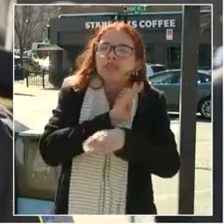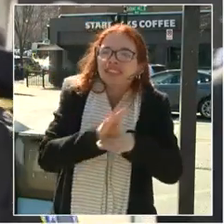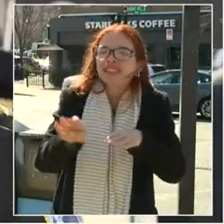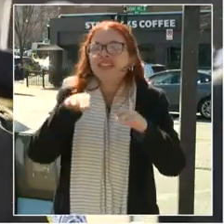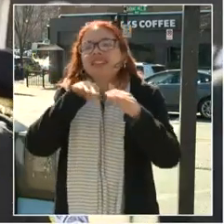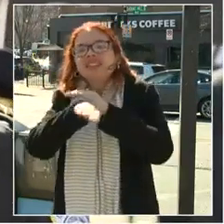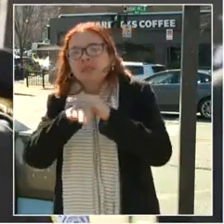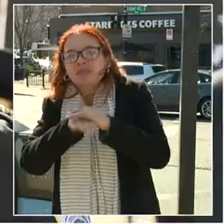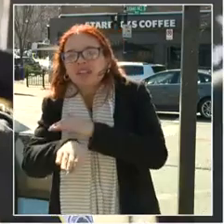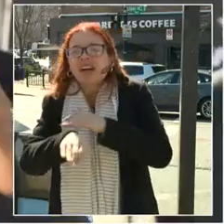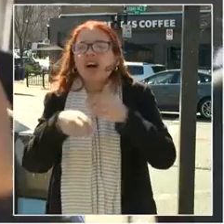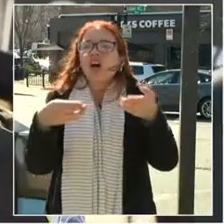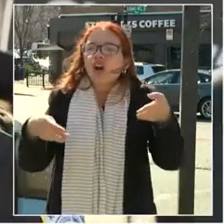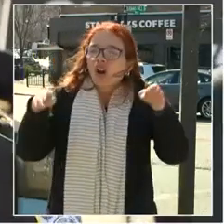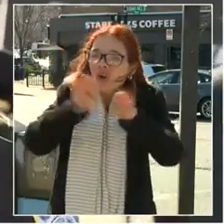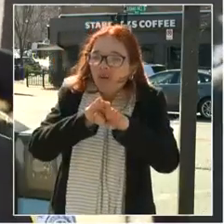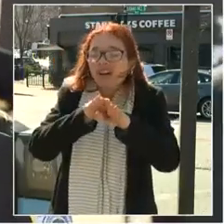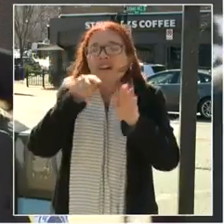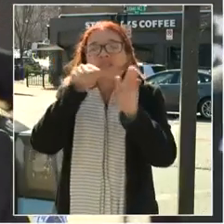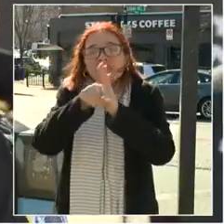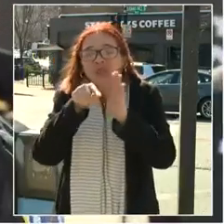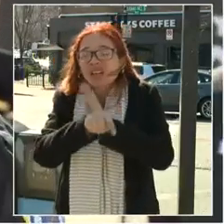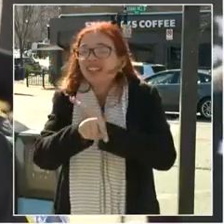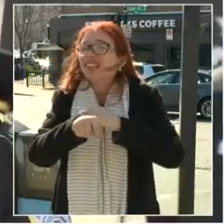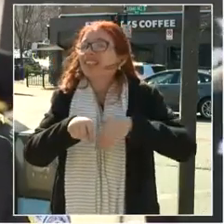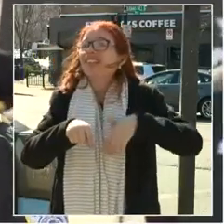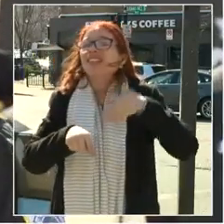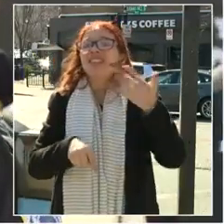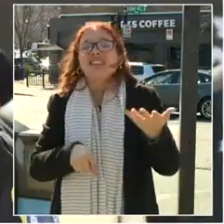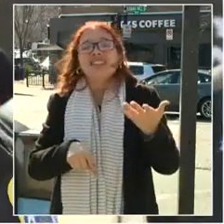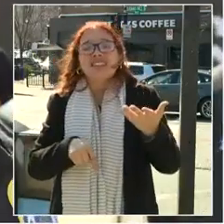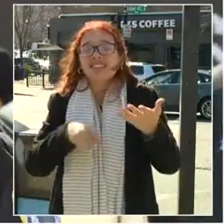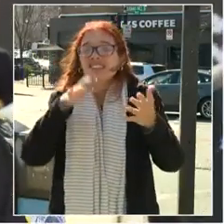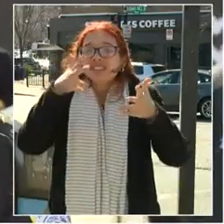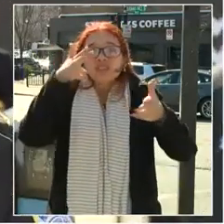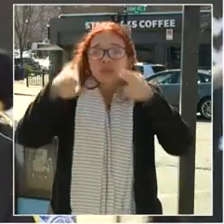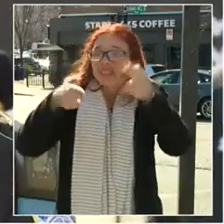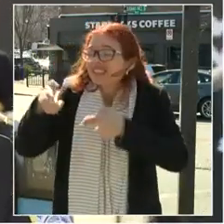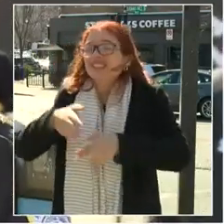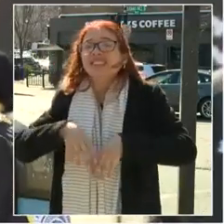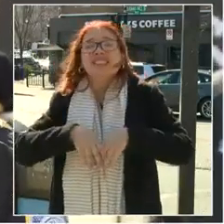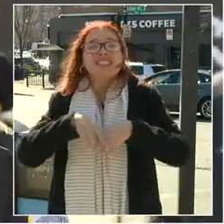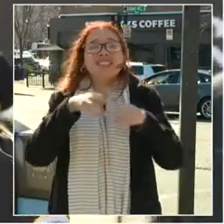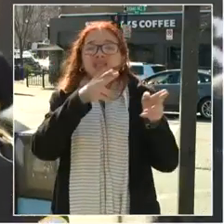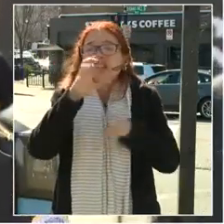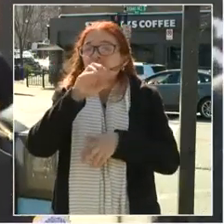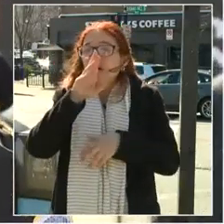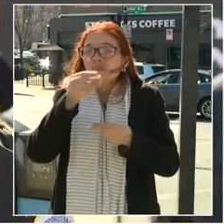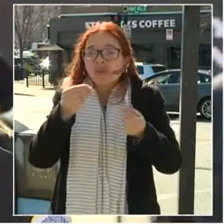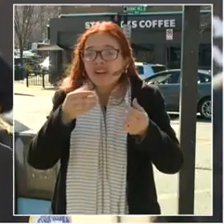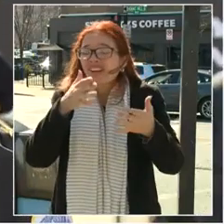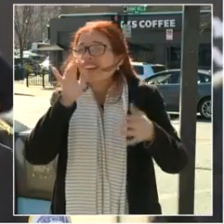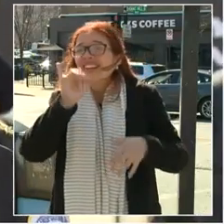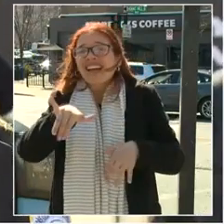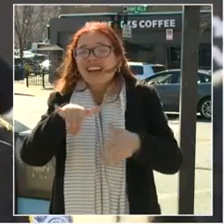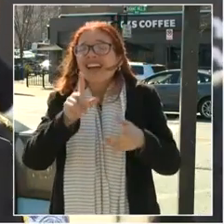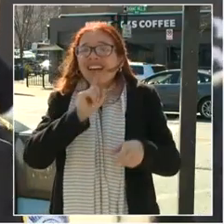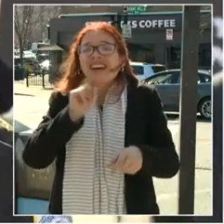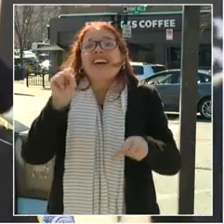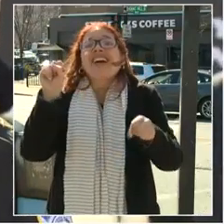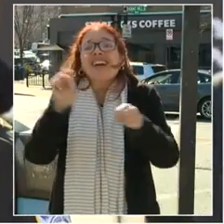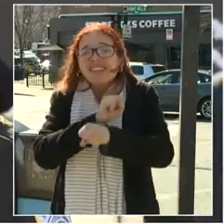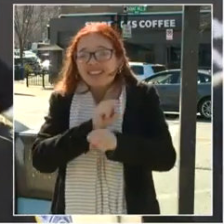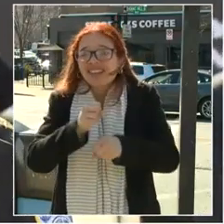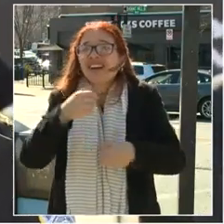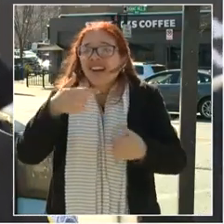close homicides as a result of video. We close shootings. We close property crimes. And we get to the truth a lot of times with